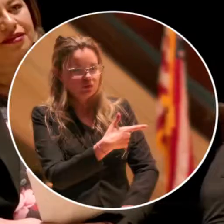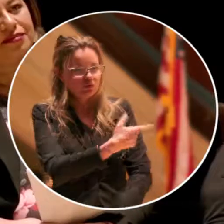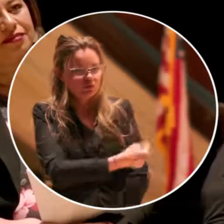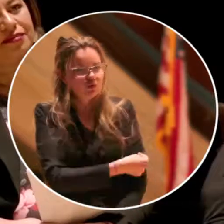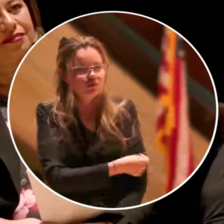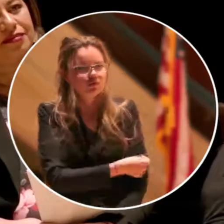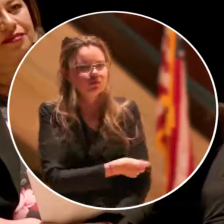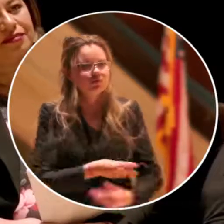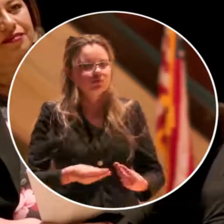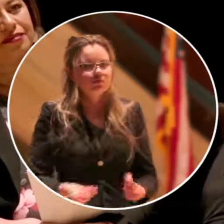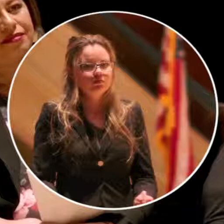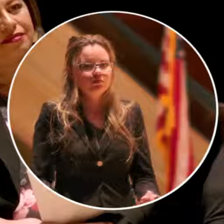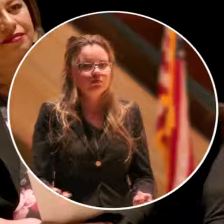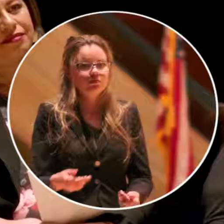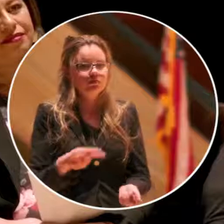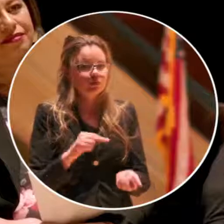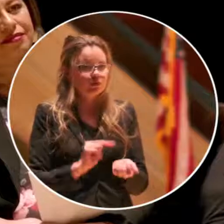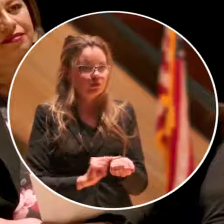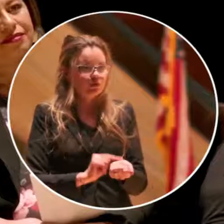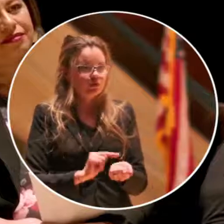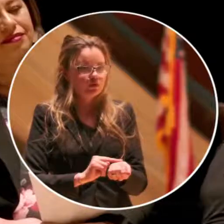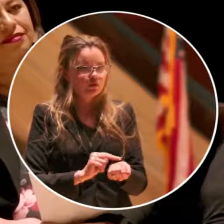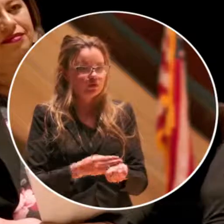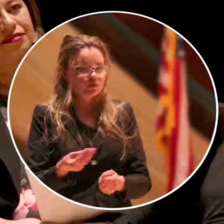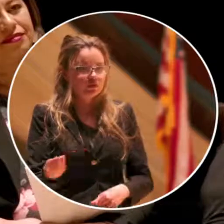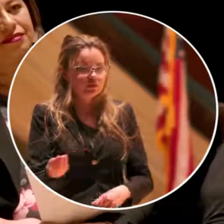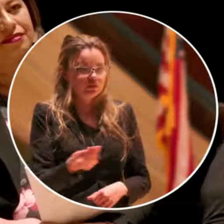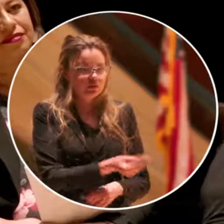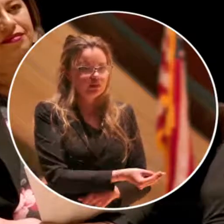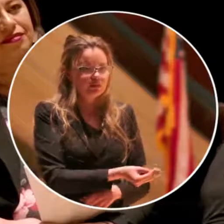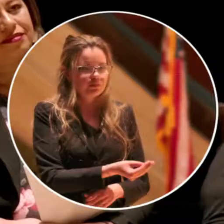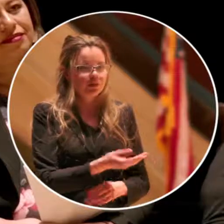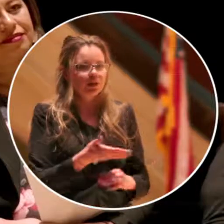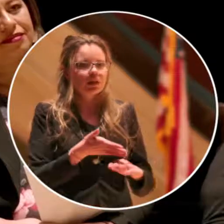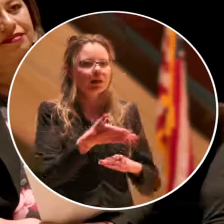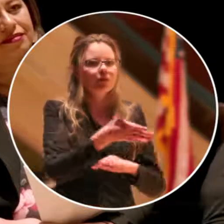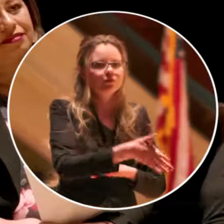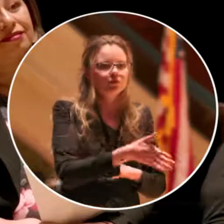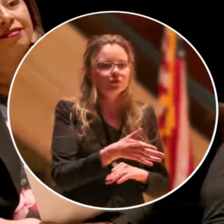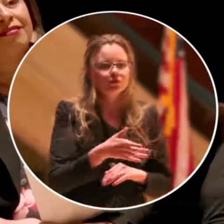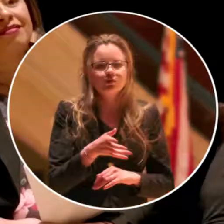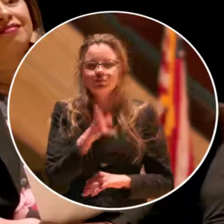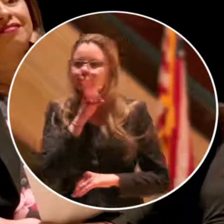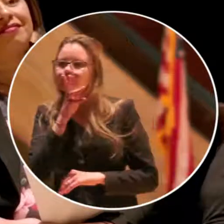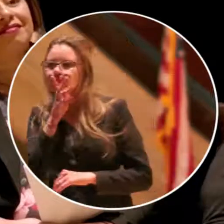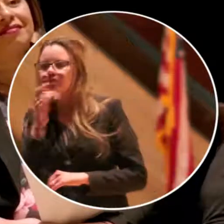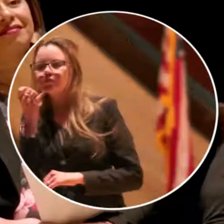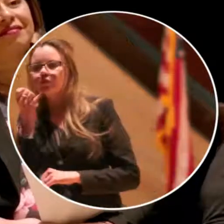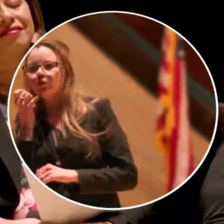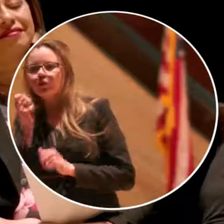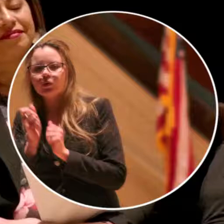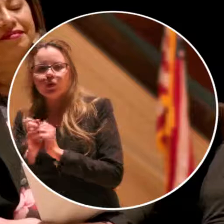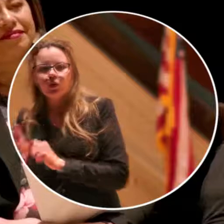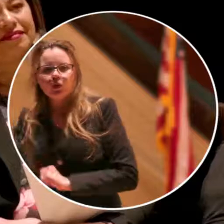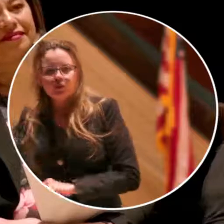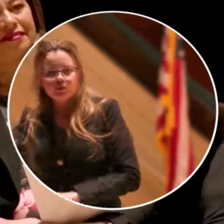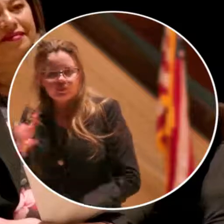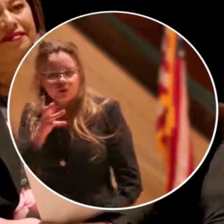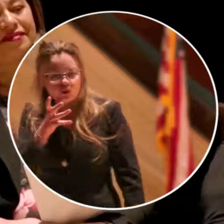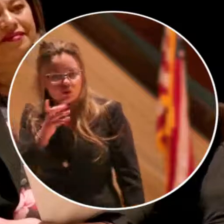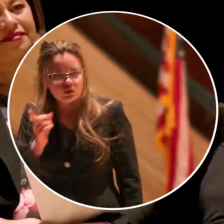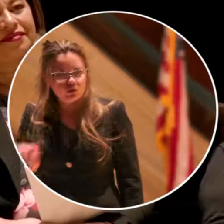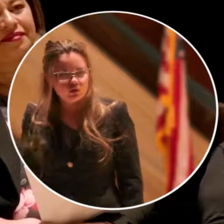gave me after wrapping up a heated 10-minute call with her mother. This would have caught my